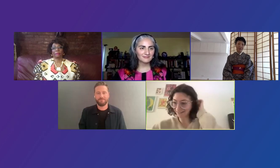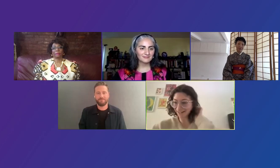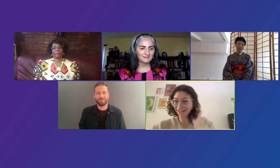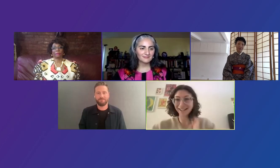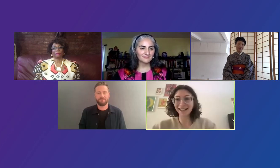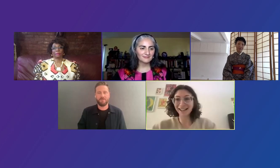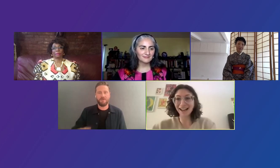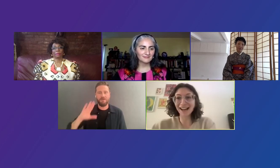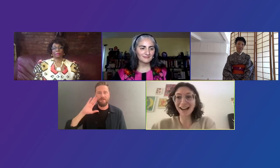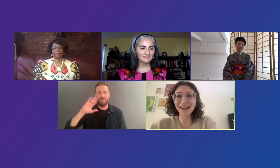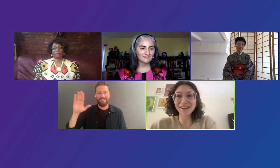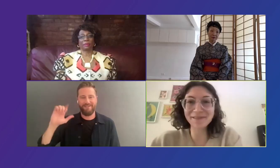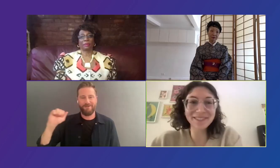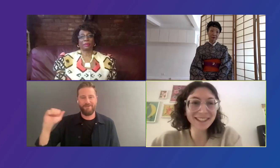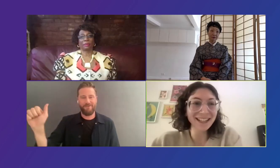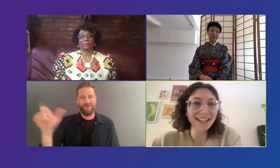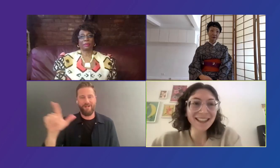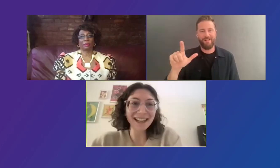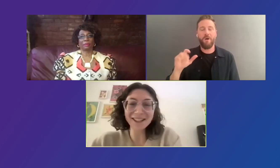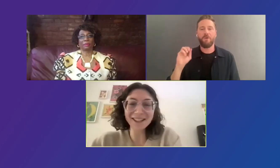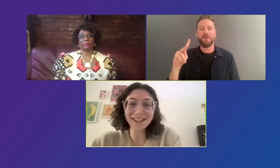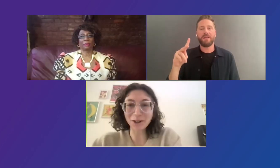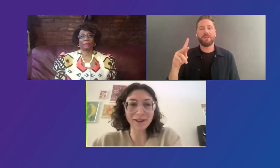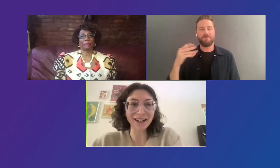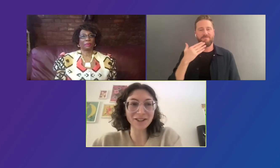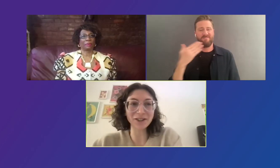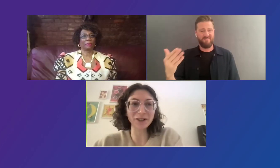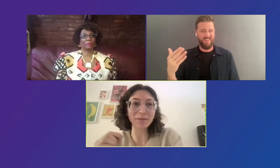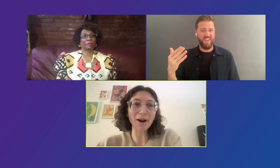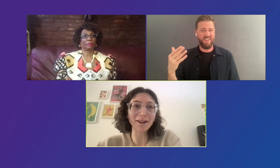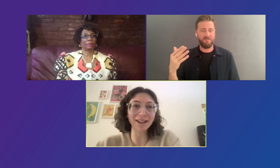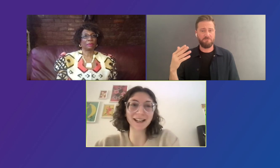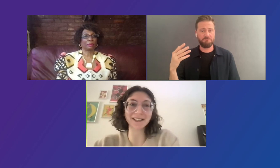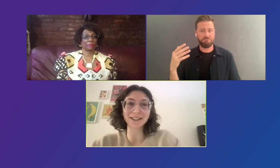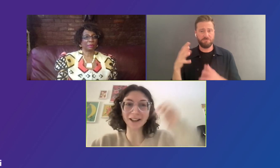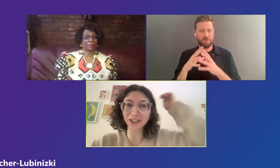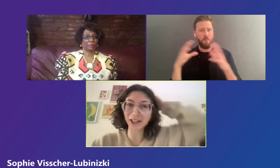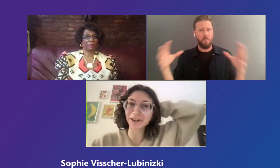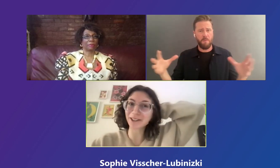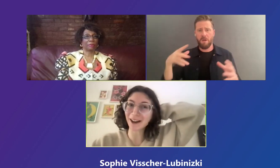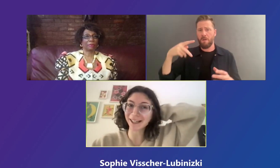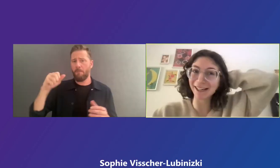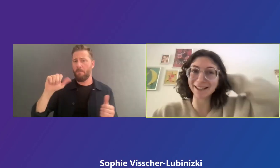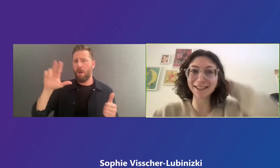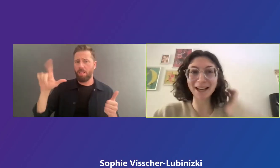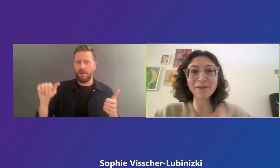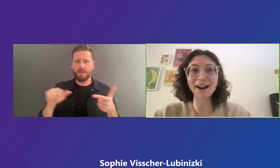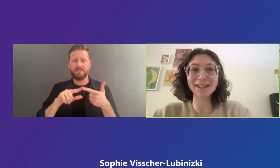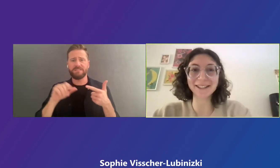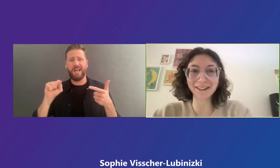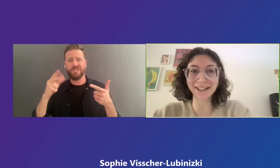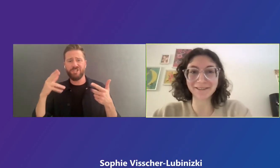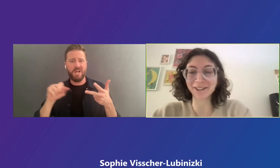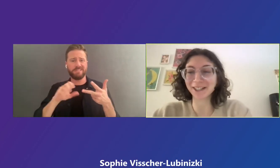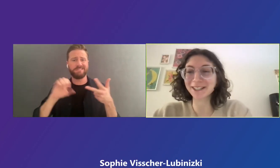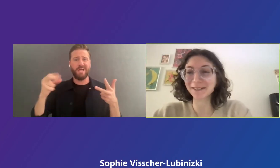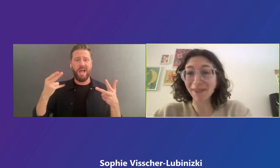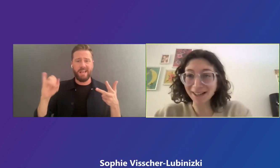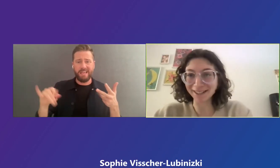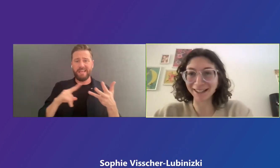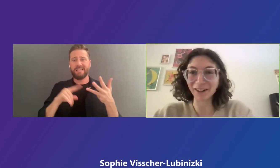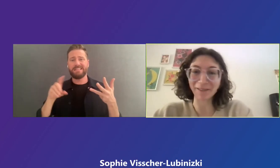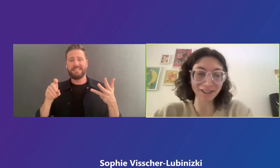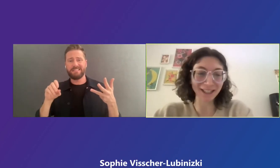Hi, everyone. Thank you so much to Paula, Sachiyo, Sahi, Sewaa, and Darian for